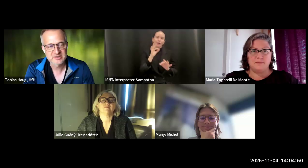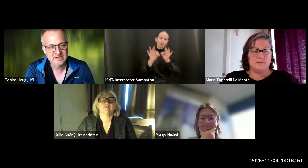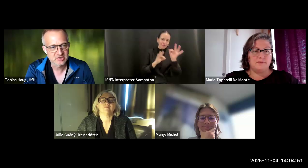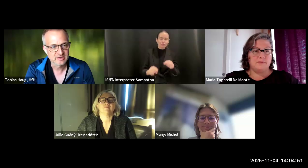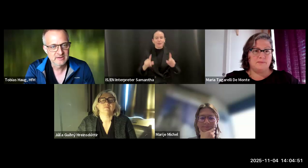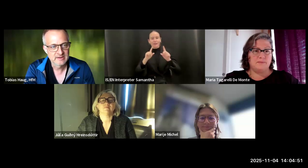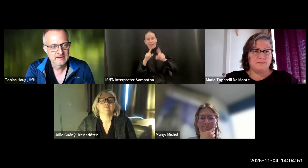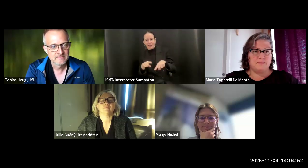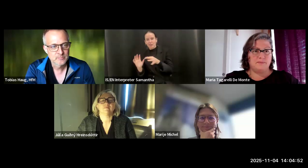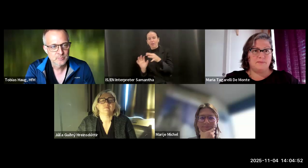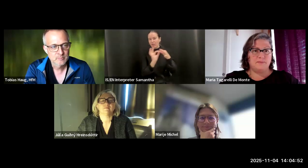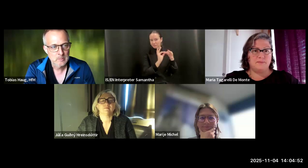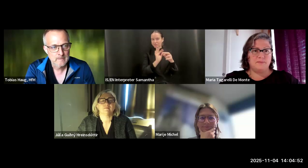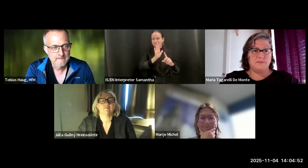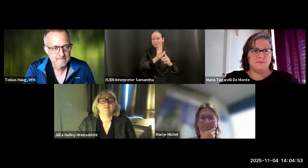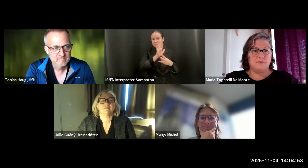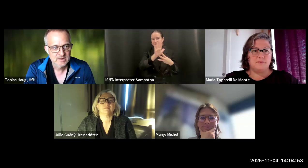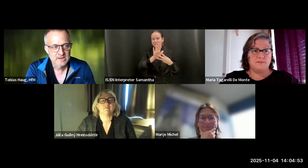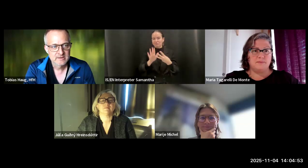the presentation.